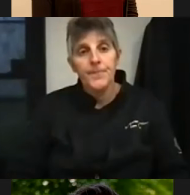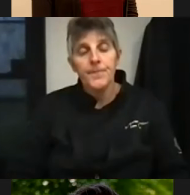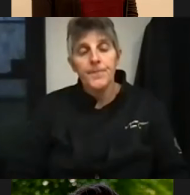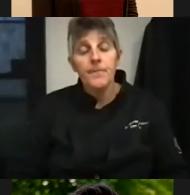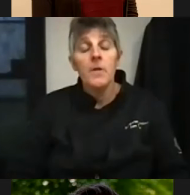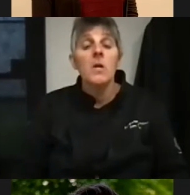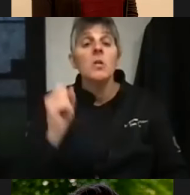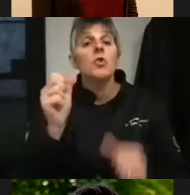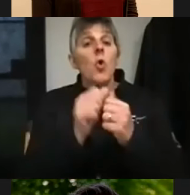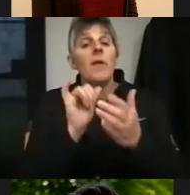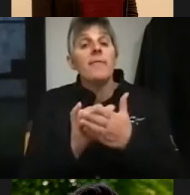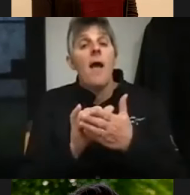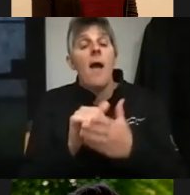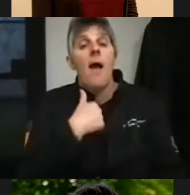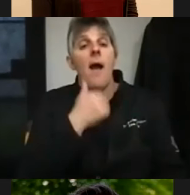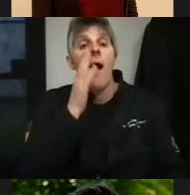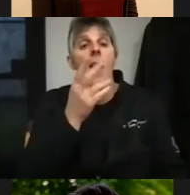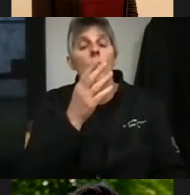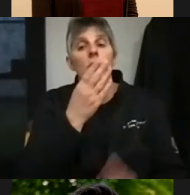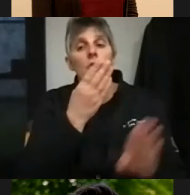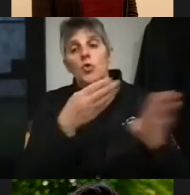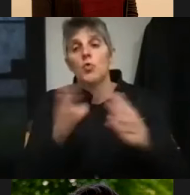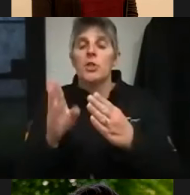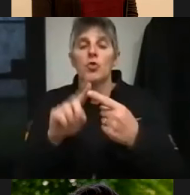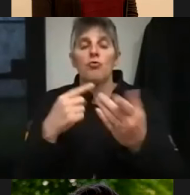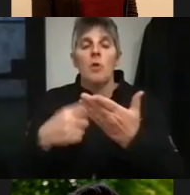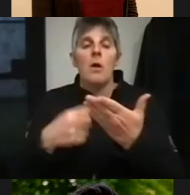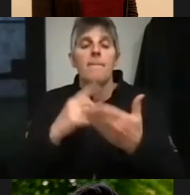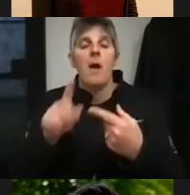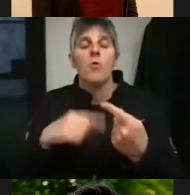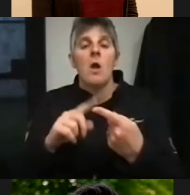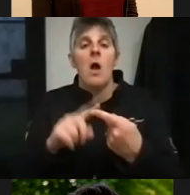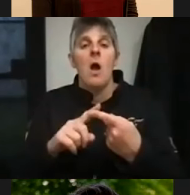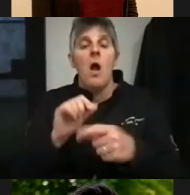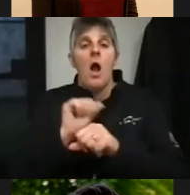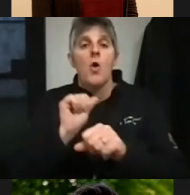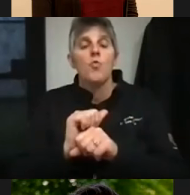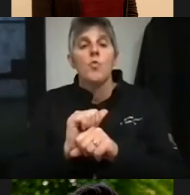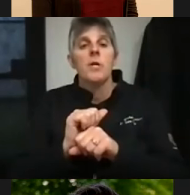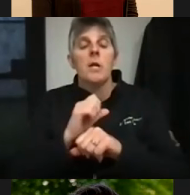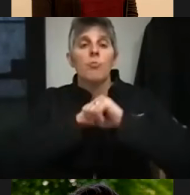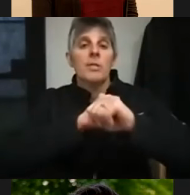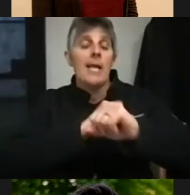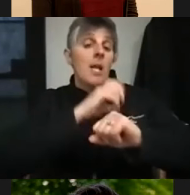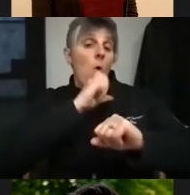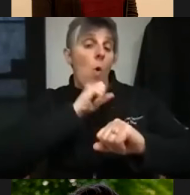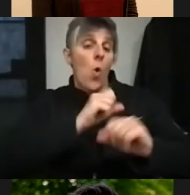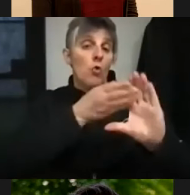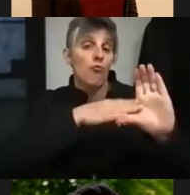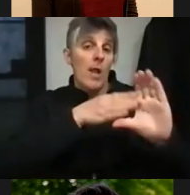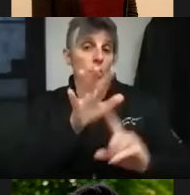So with that, I'm gonna switch gears to talk about our work on the protecting of old retinal